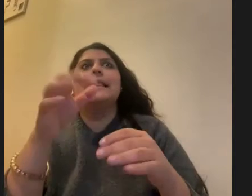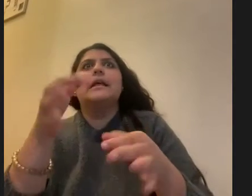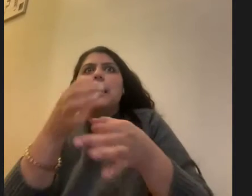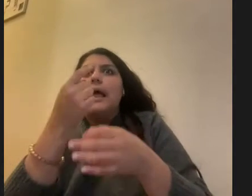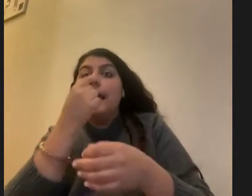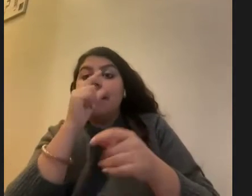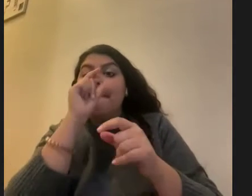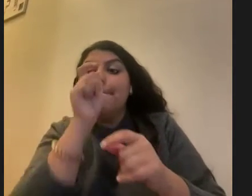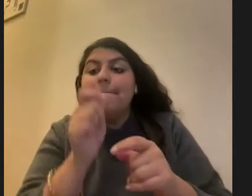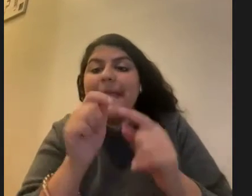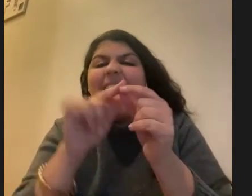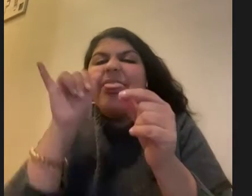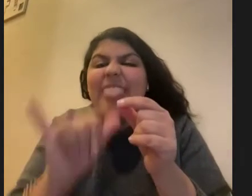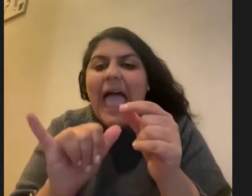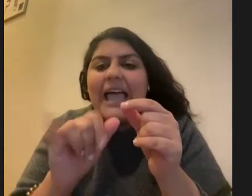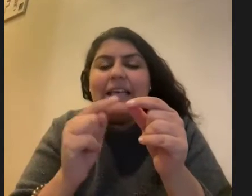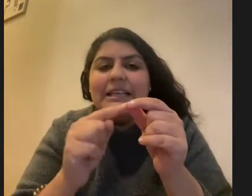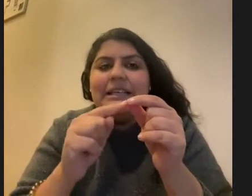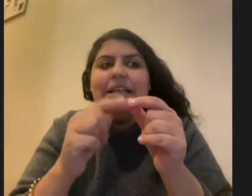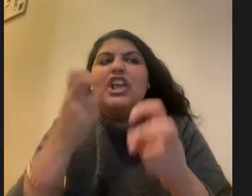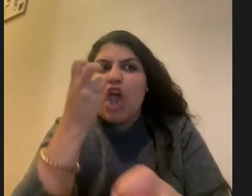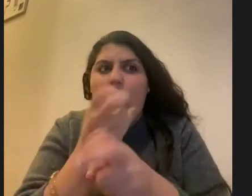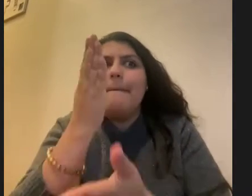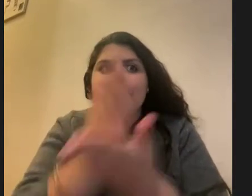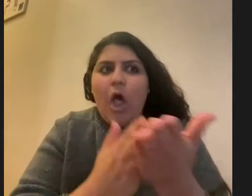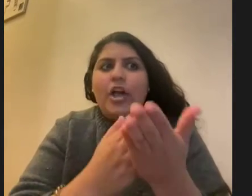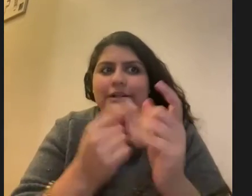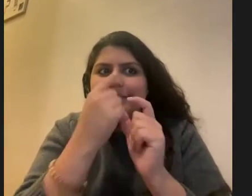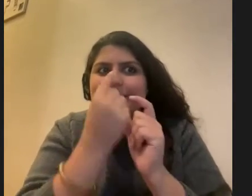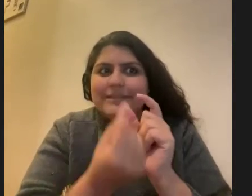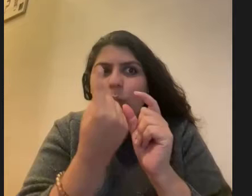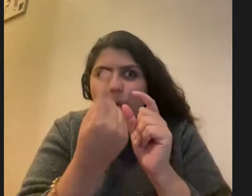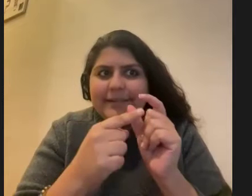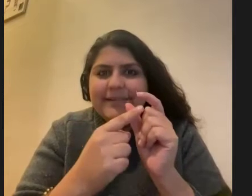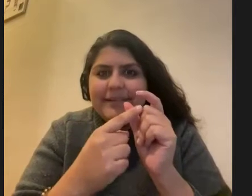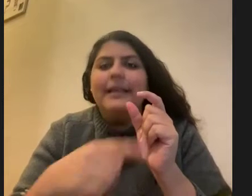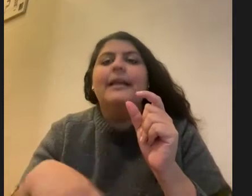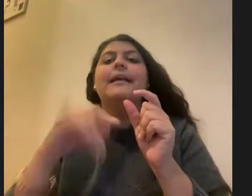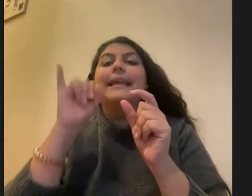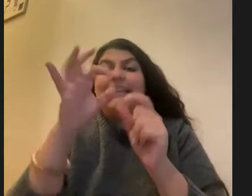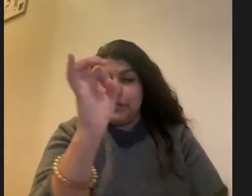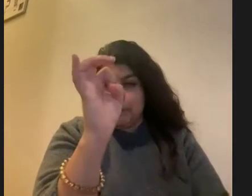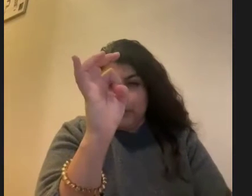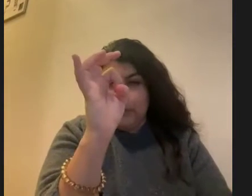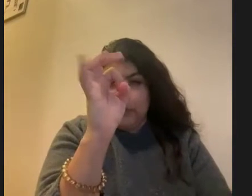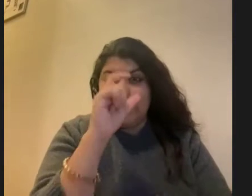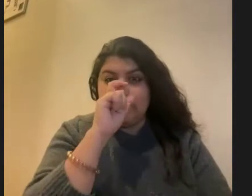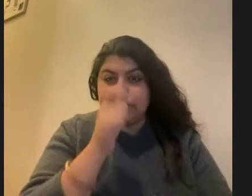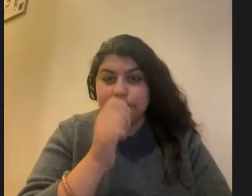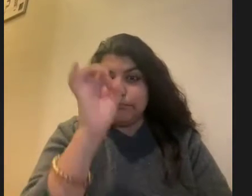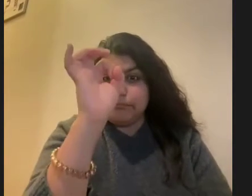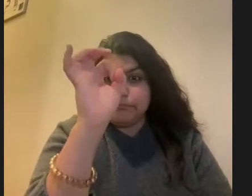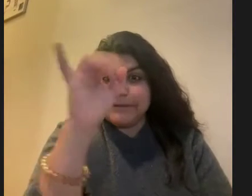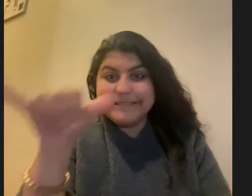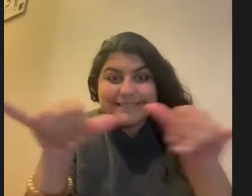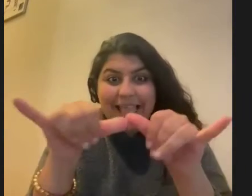their beak is the only hard part within the whole octopus. So if their beak is like that big, just the size of the opening,